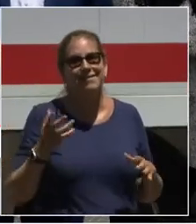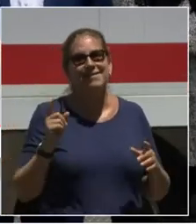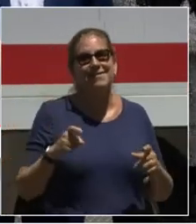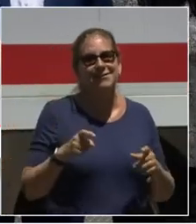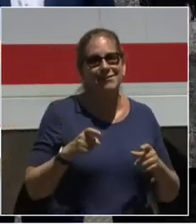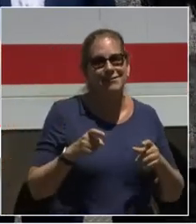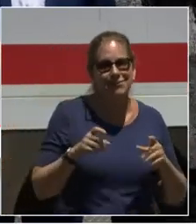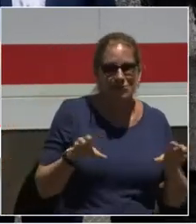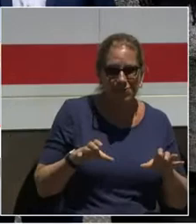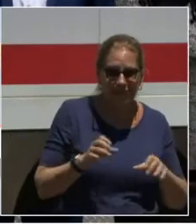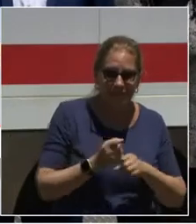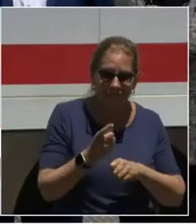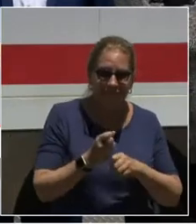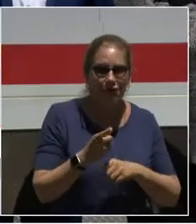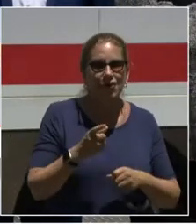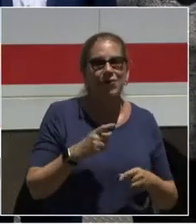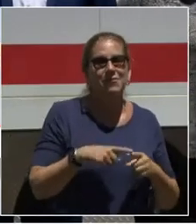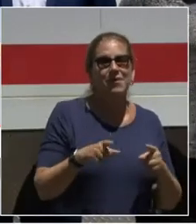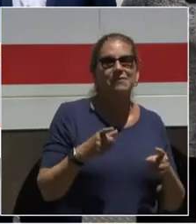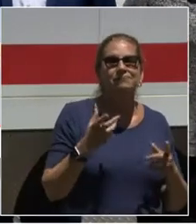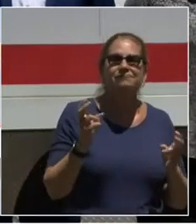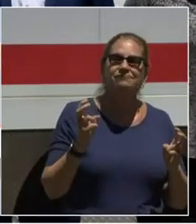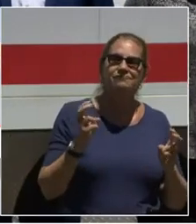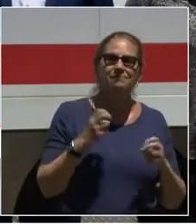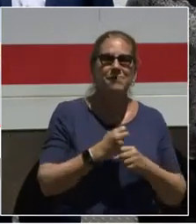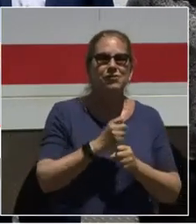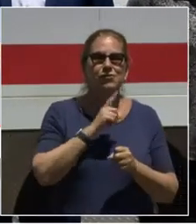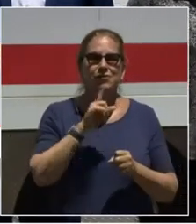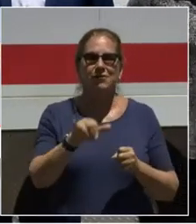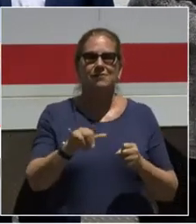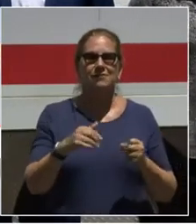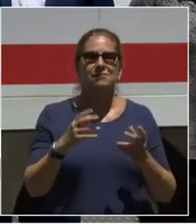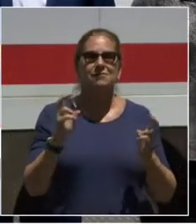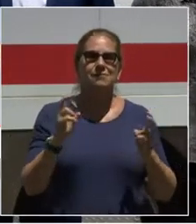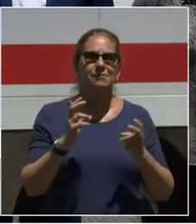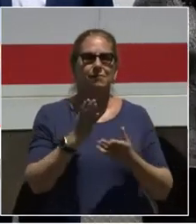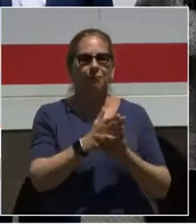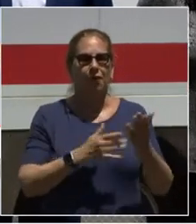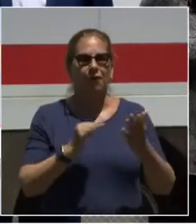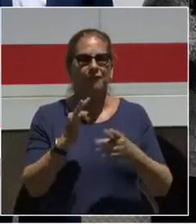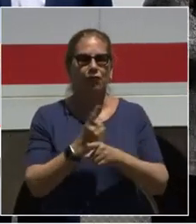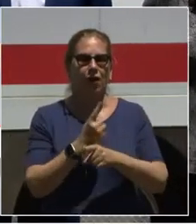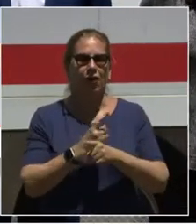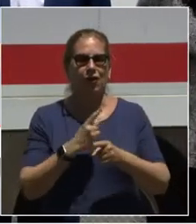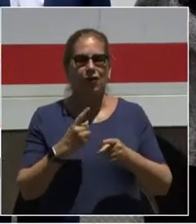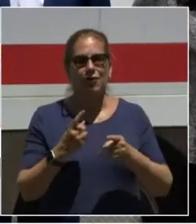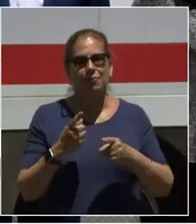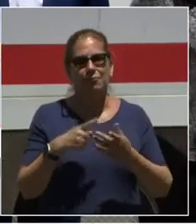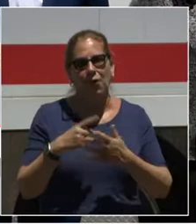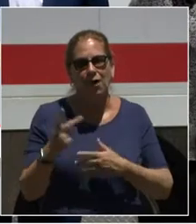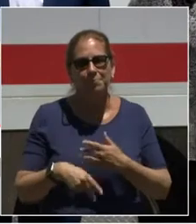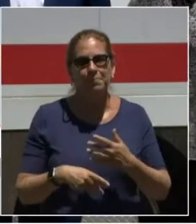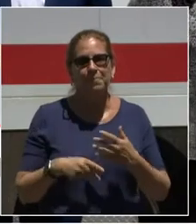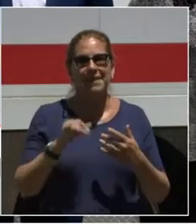making sure that our children are vaccinated. An outbreak of measles or whooping